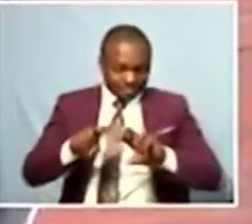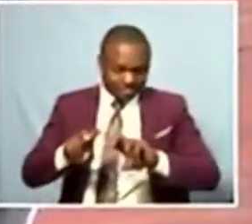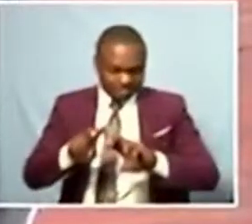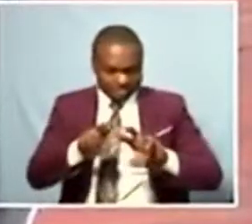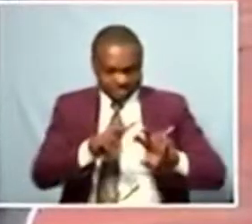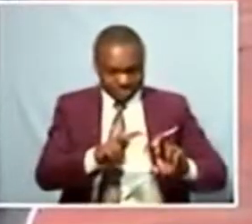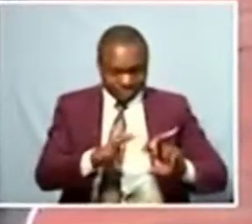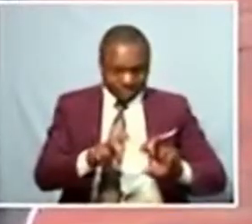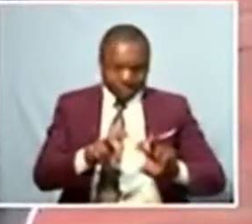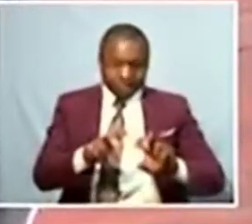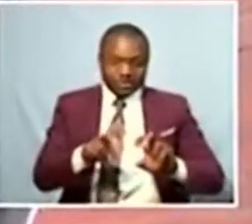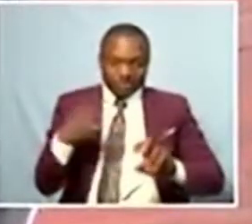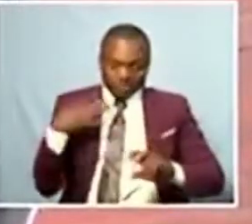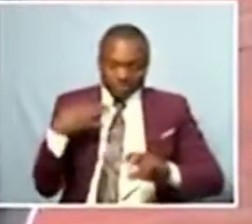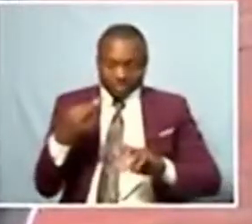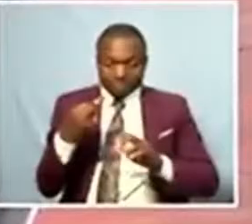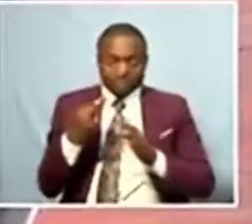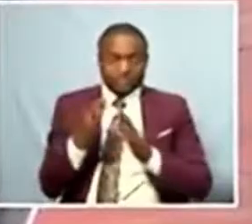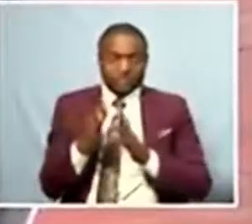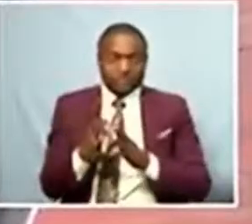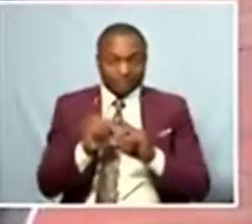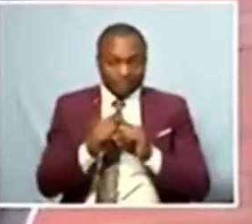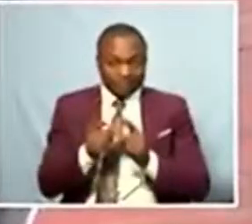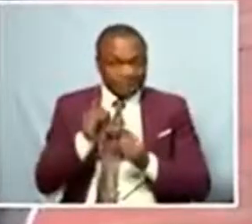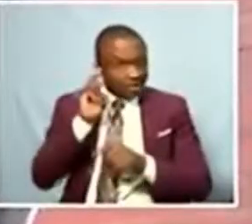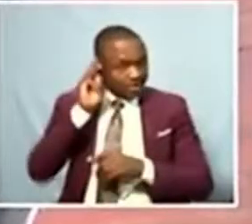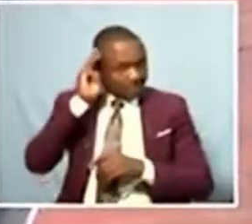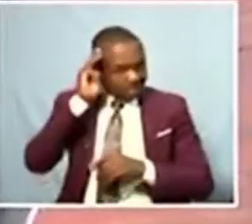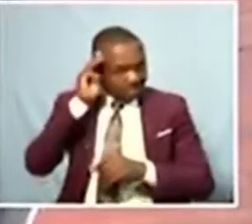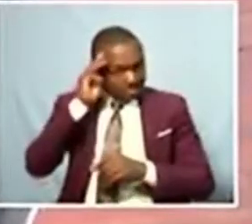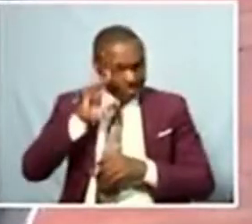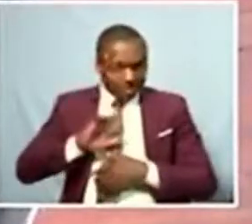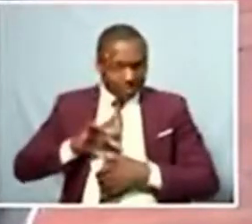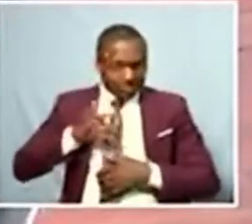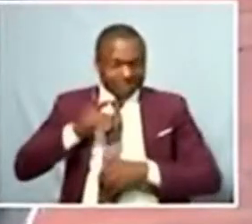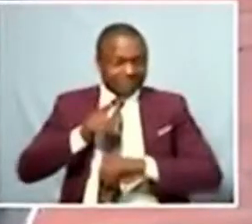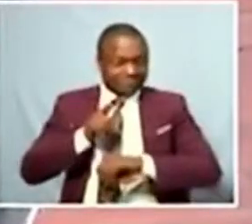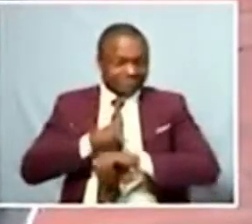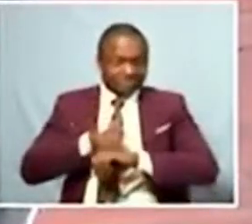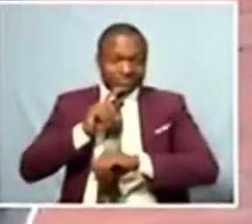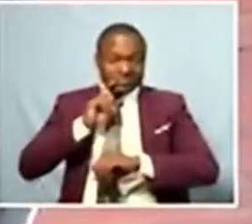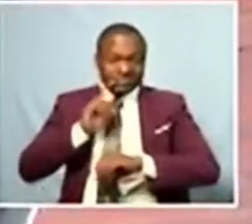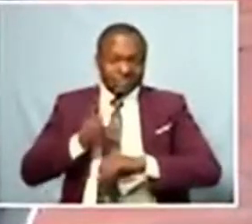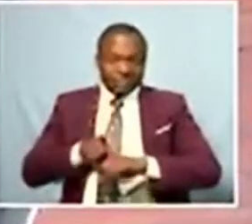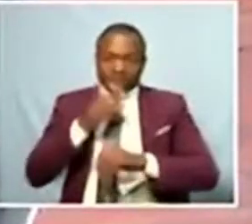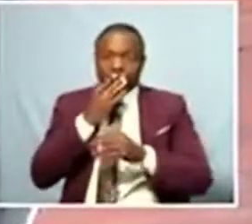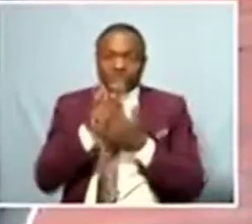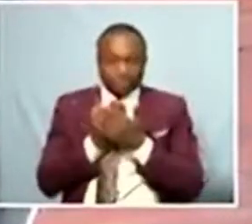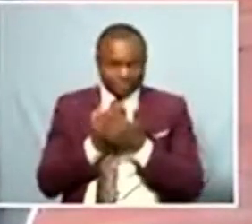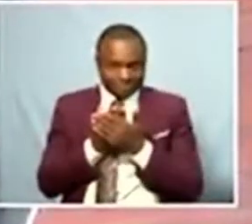the applicant. But as a ministry, Chair, we feel the timeline should be reasonable